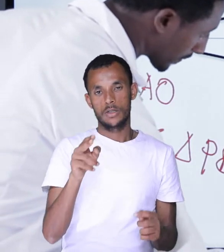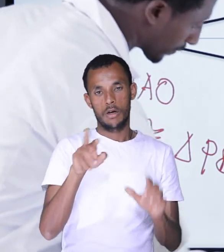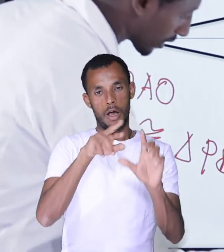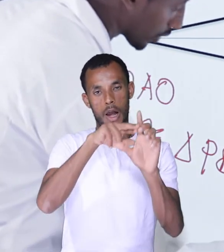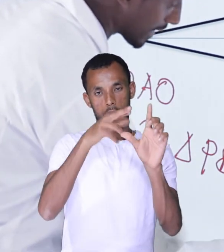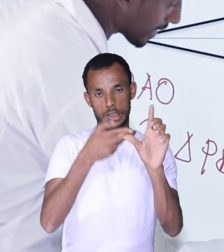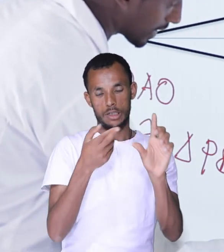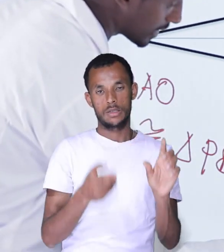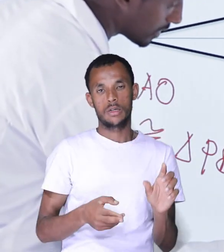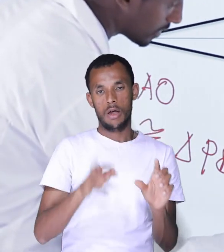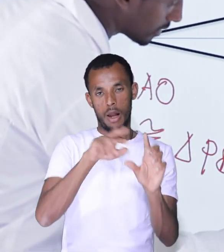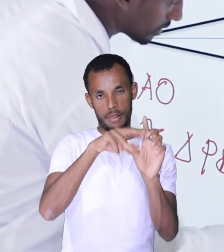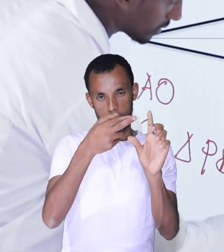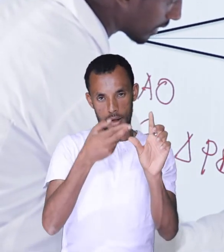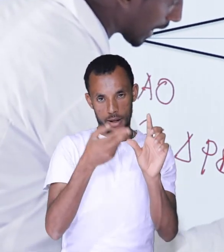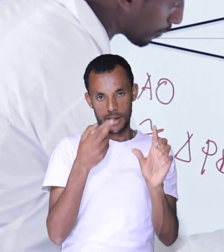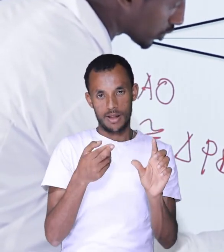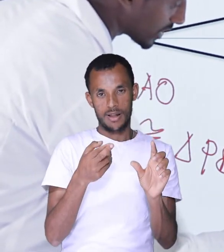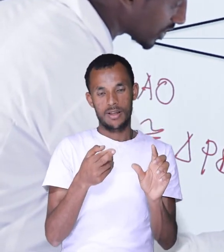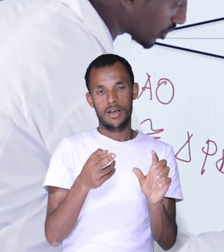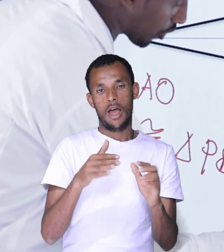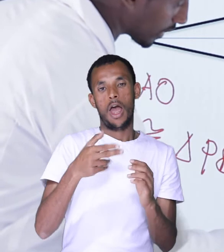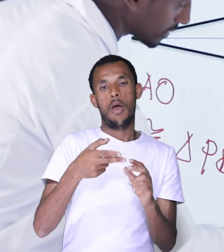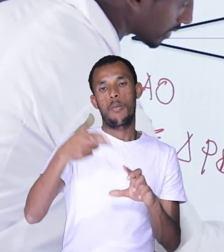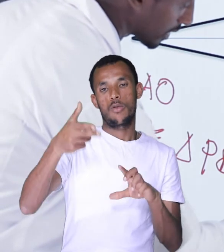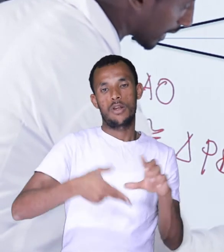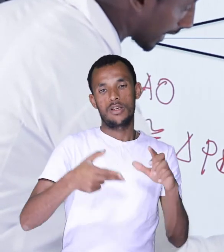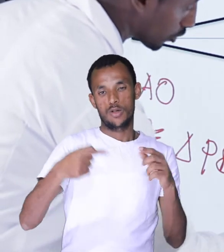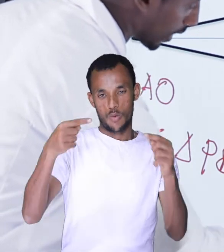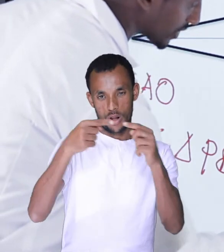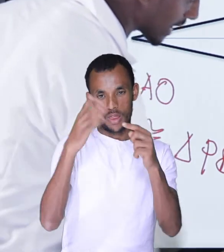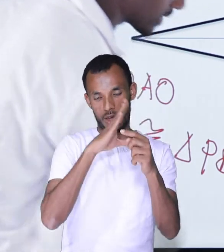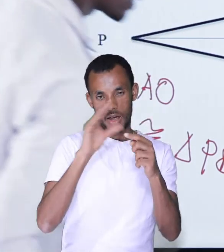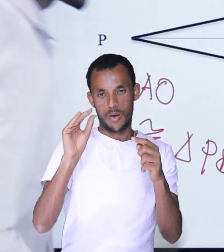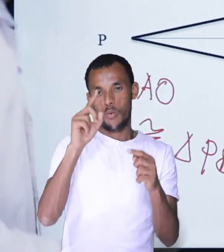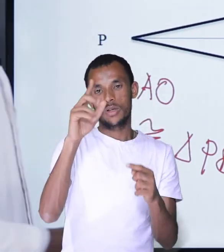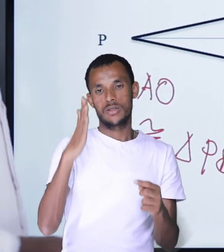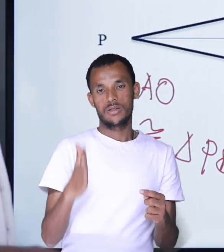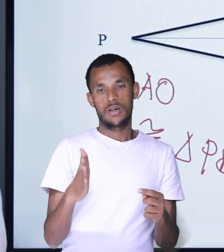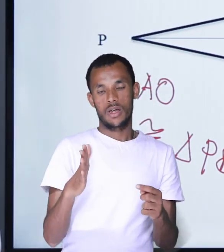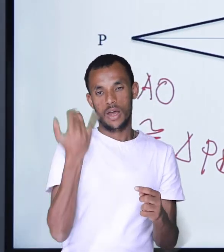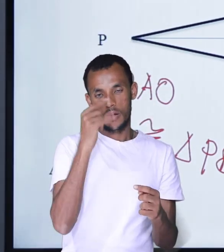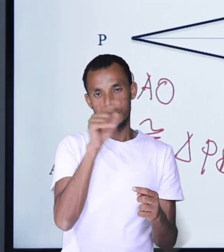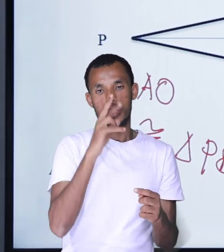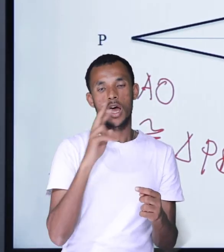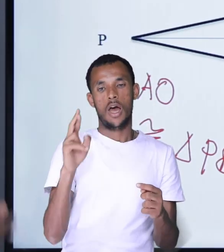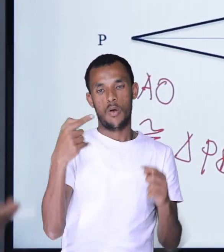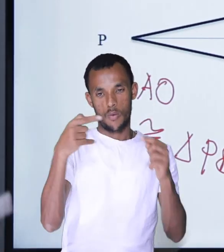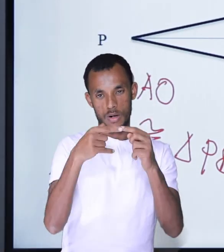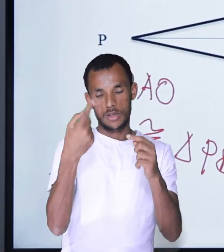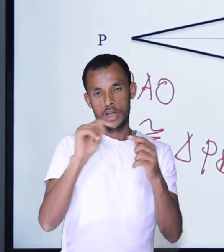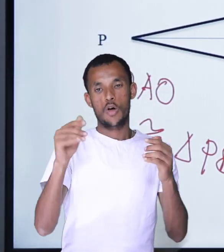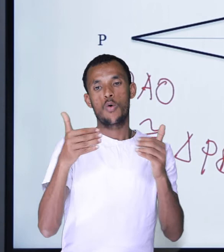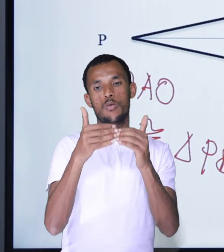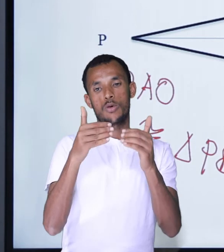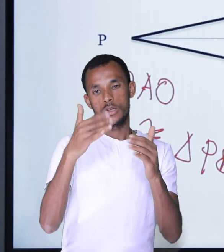RHS. Right angle, the hypotenuse is congruent, and one side. So if they are congruent, the